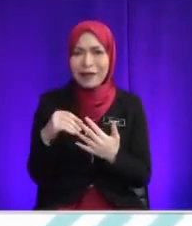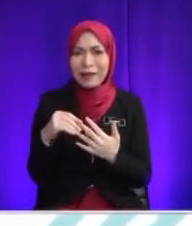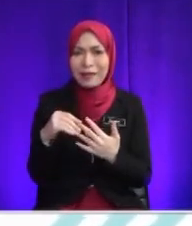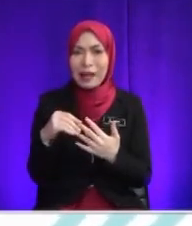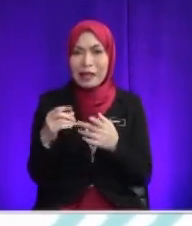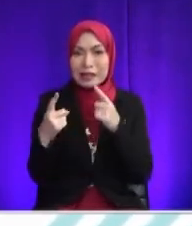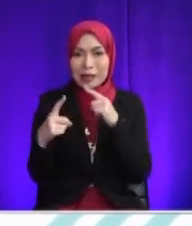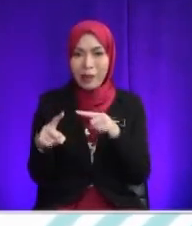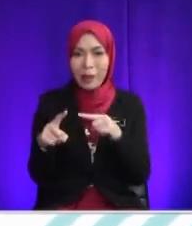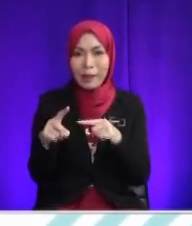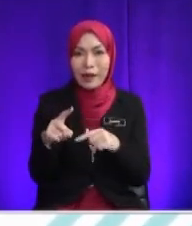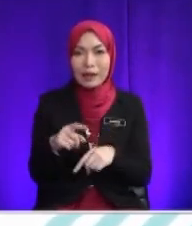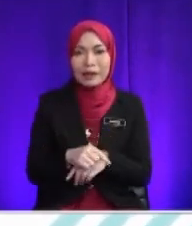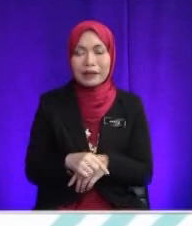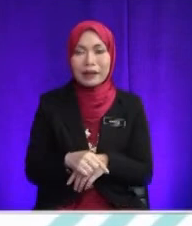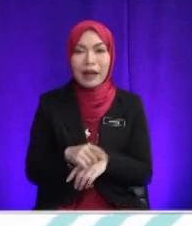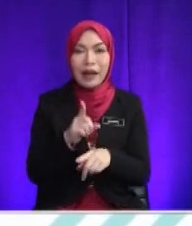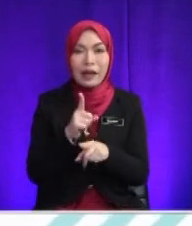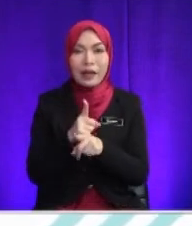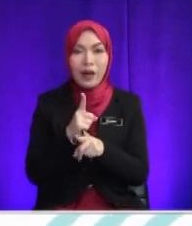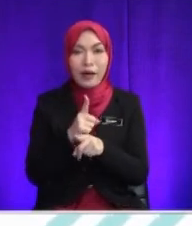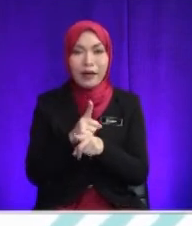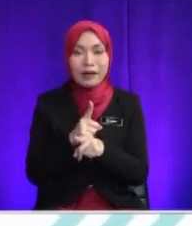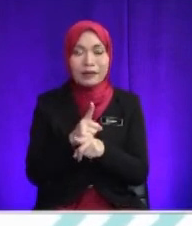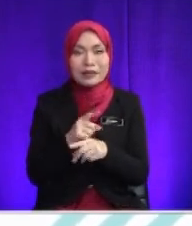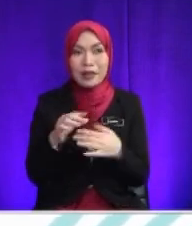answer? What do they agree about?